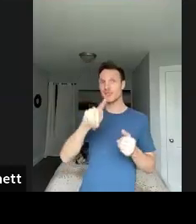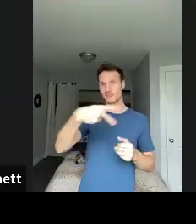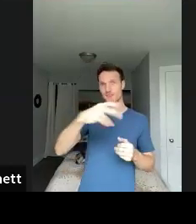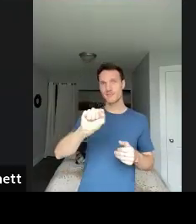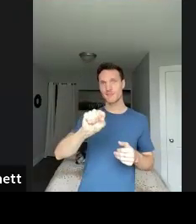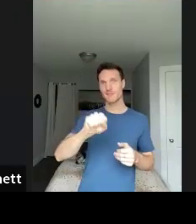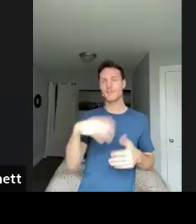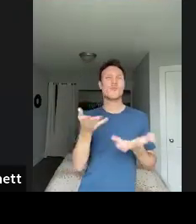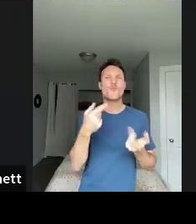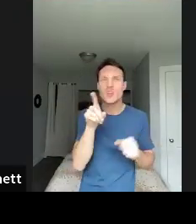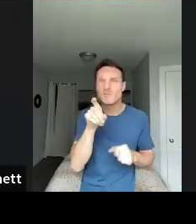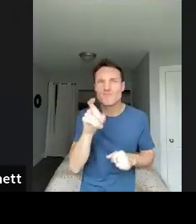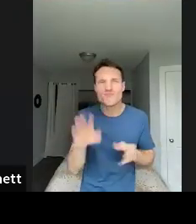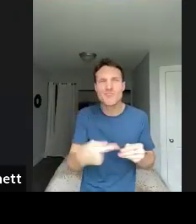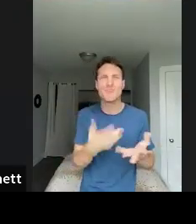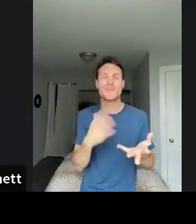us get you a great answer.